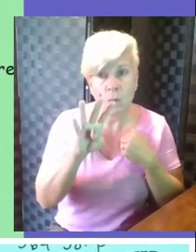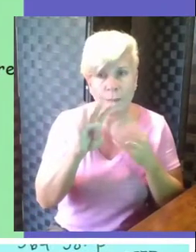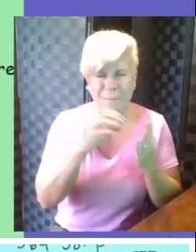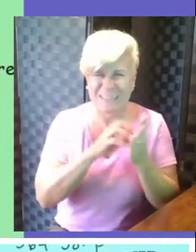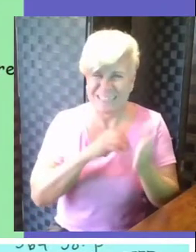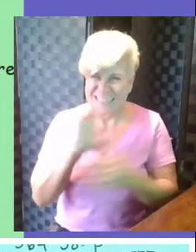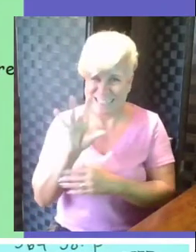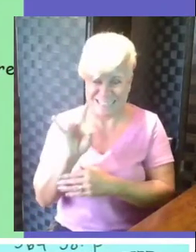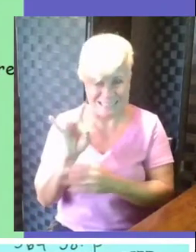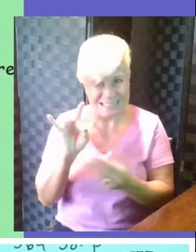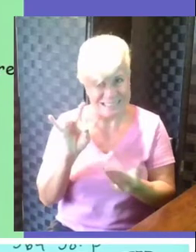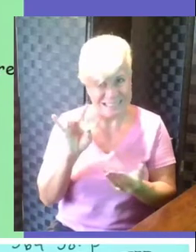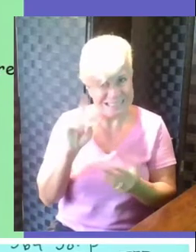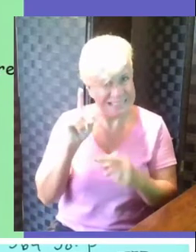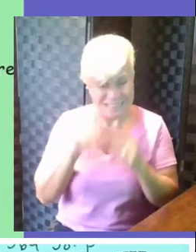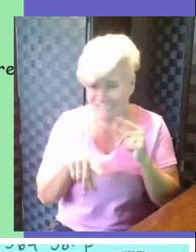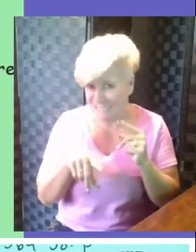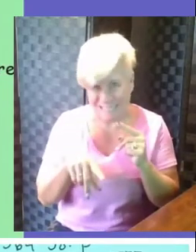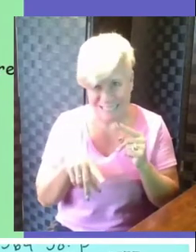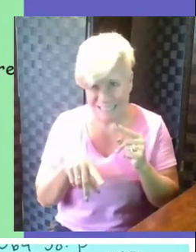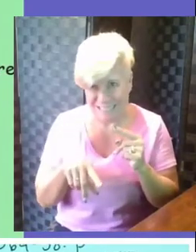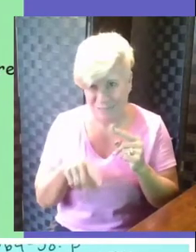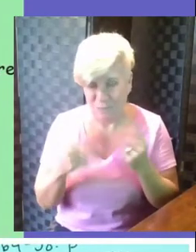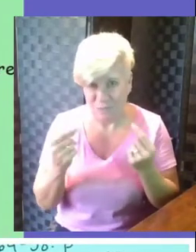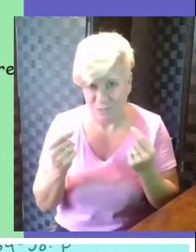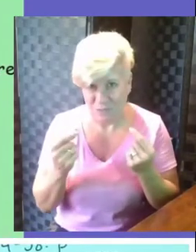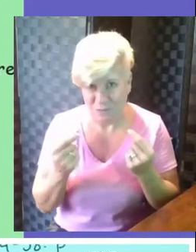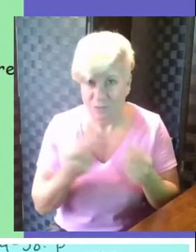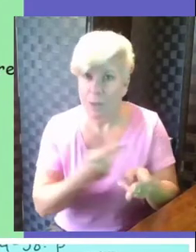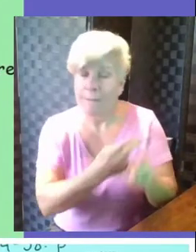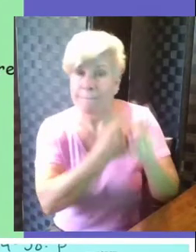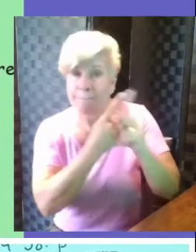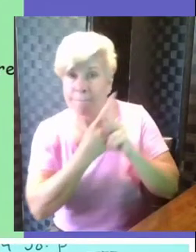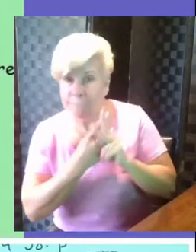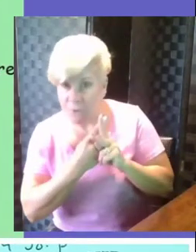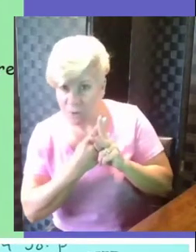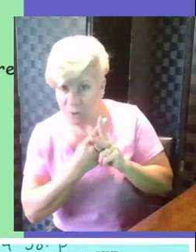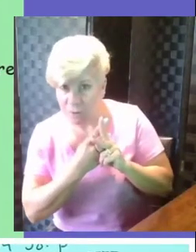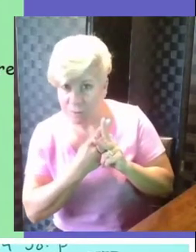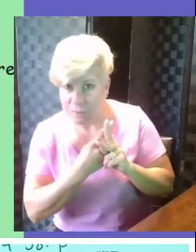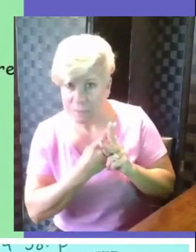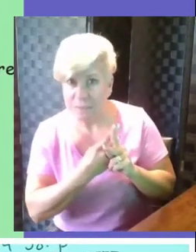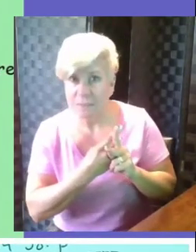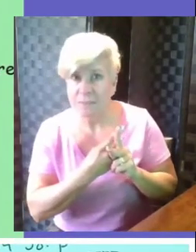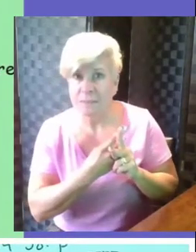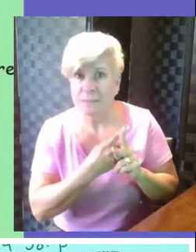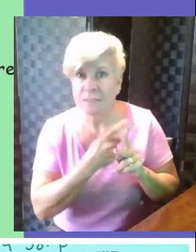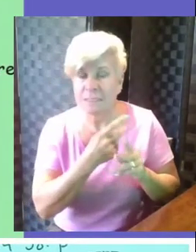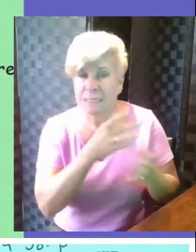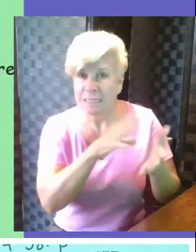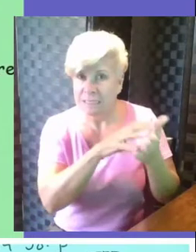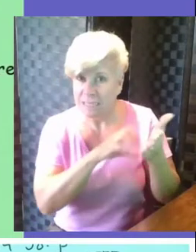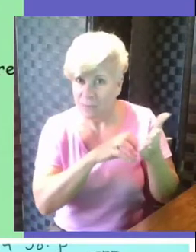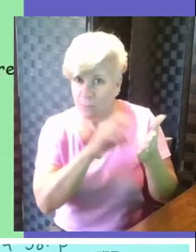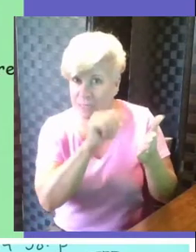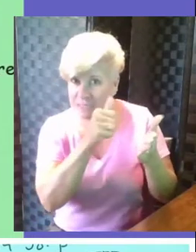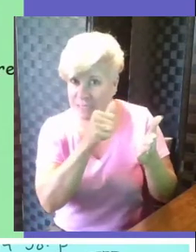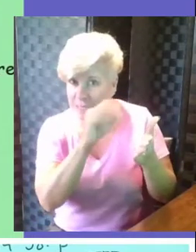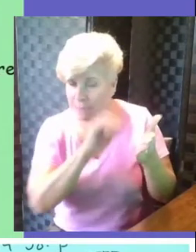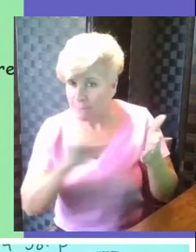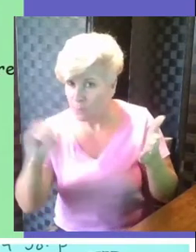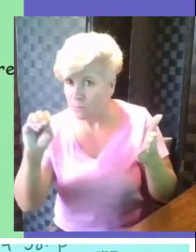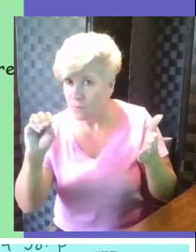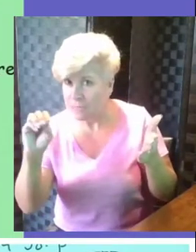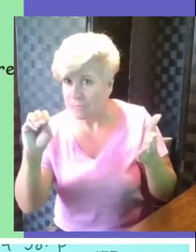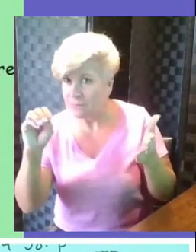take away 8. I can't do that, can I? So we're going to borrow. We're going to steal from this side over here. I'm going to take away this 10. I'm